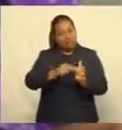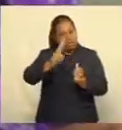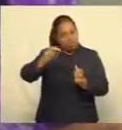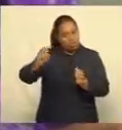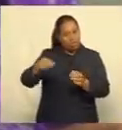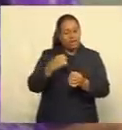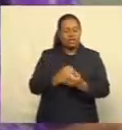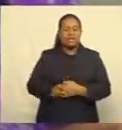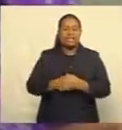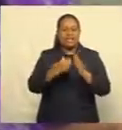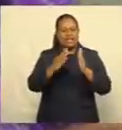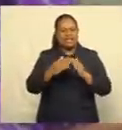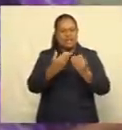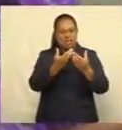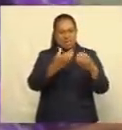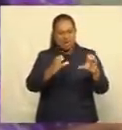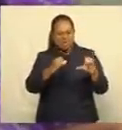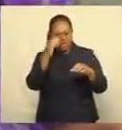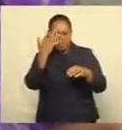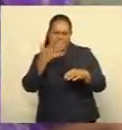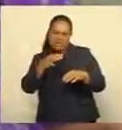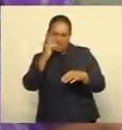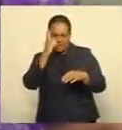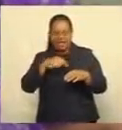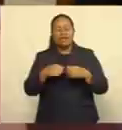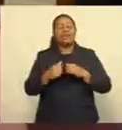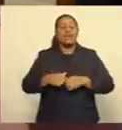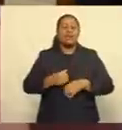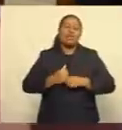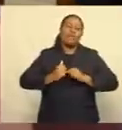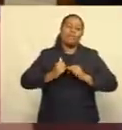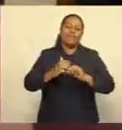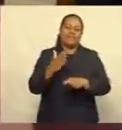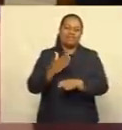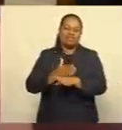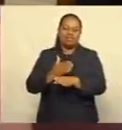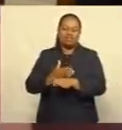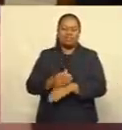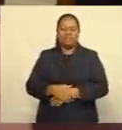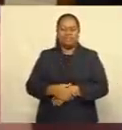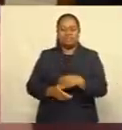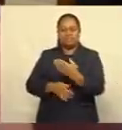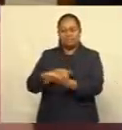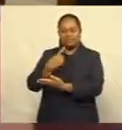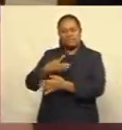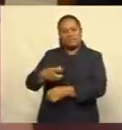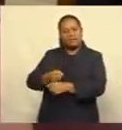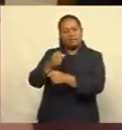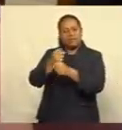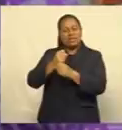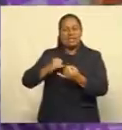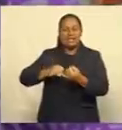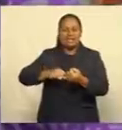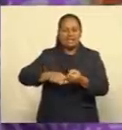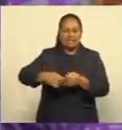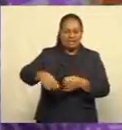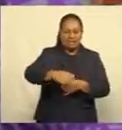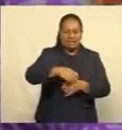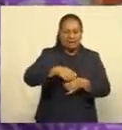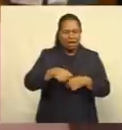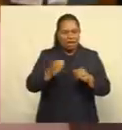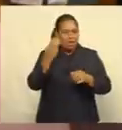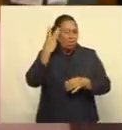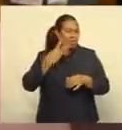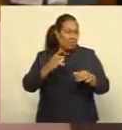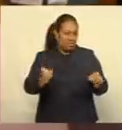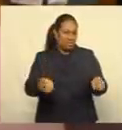can complete the works while there's no rugby and no sports. Is there any update on the women's skipper competition? Hopefully